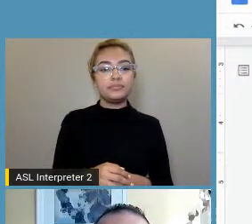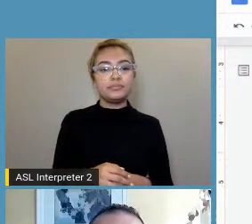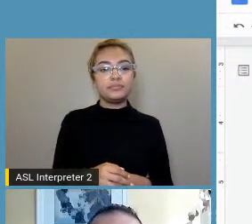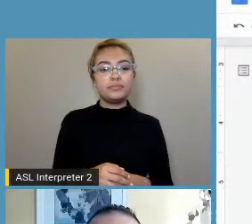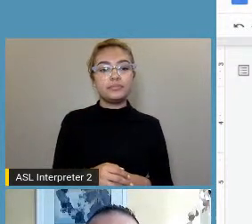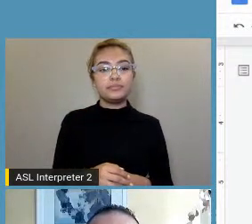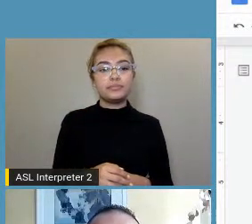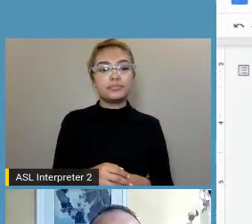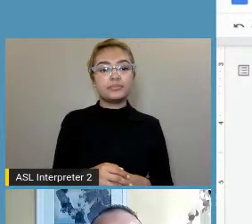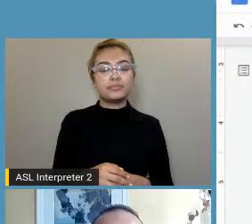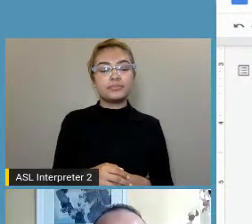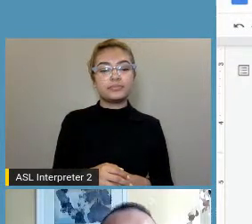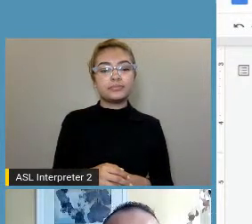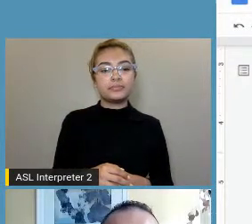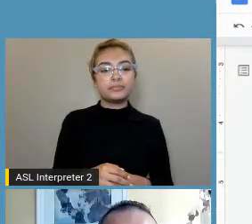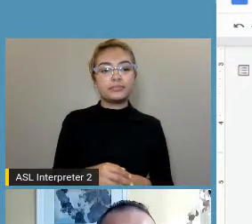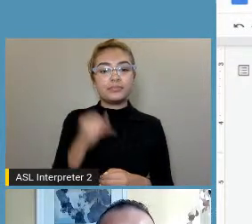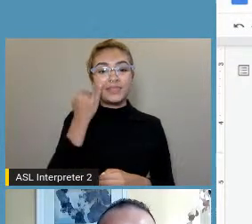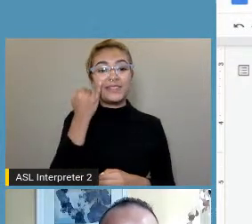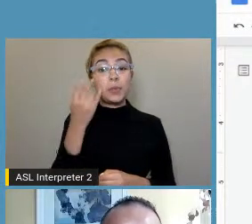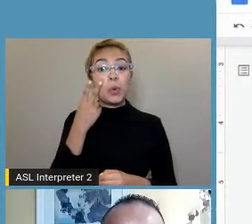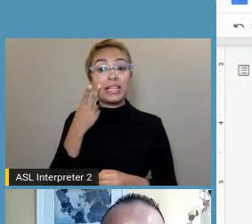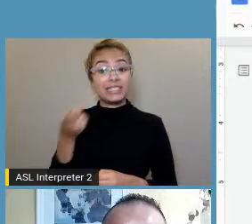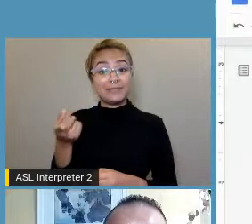4. Beautiful.